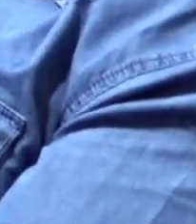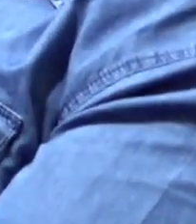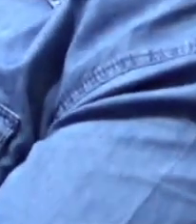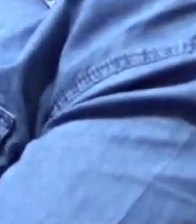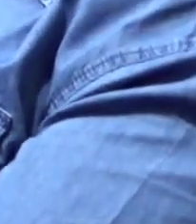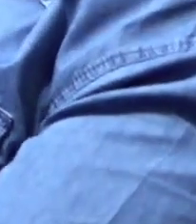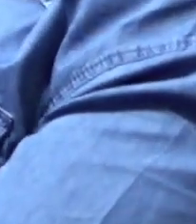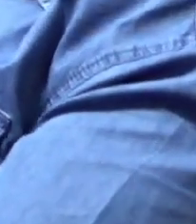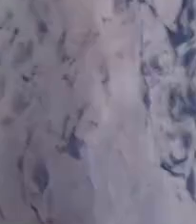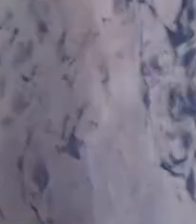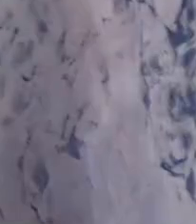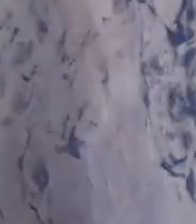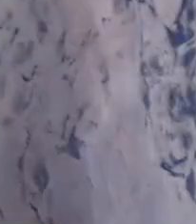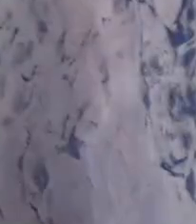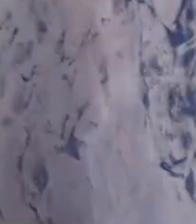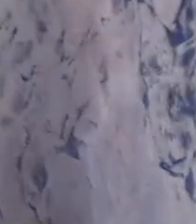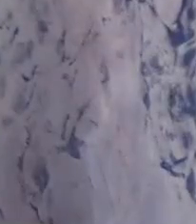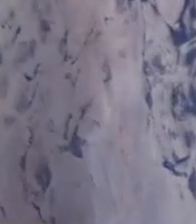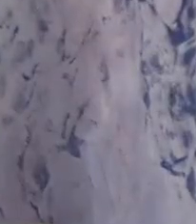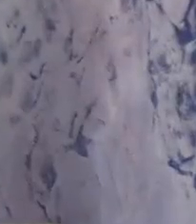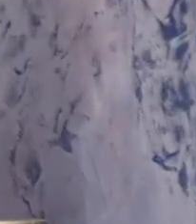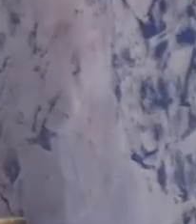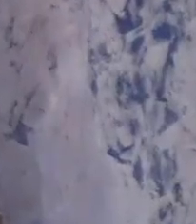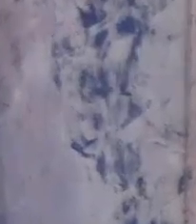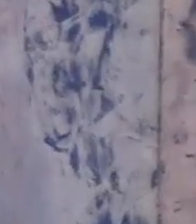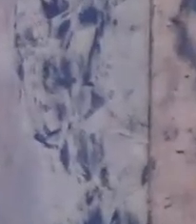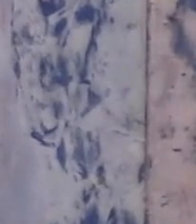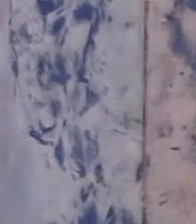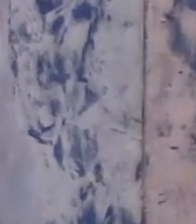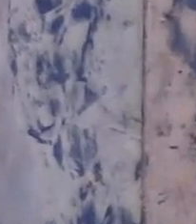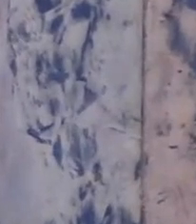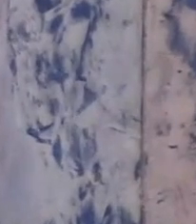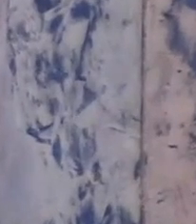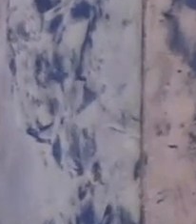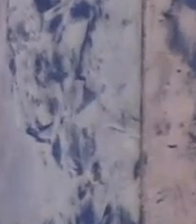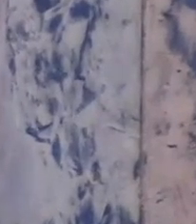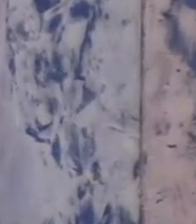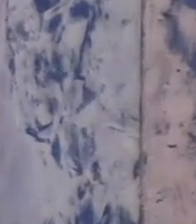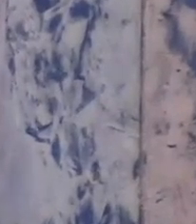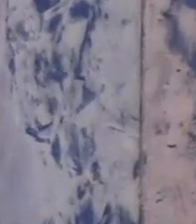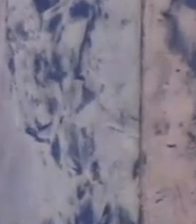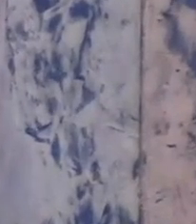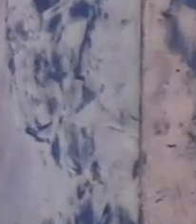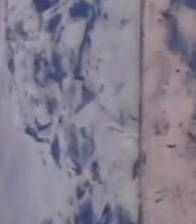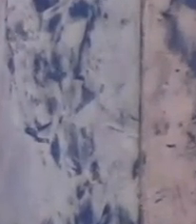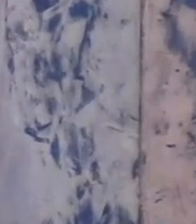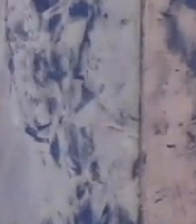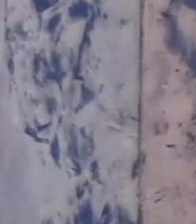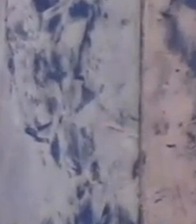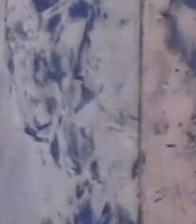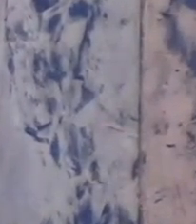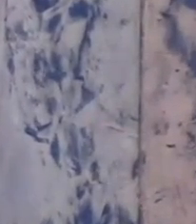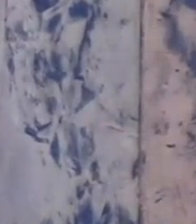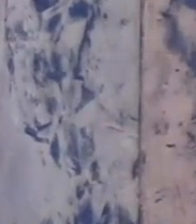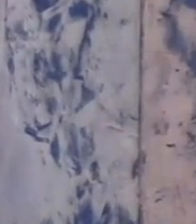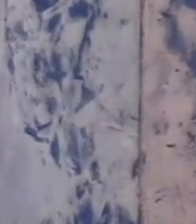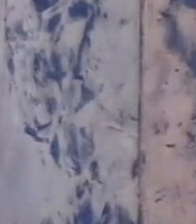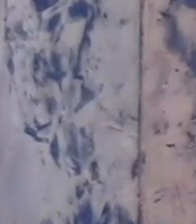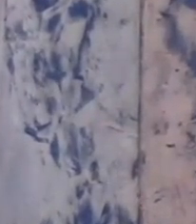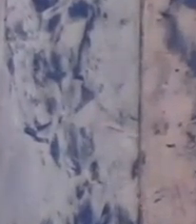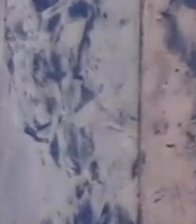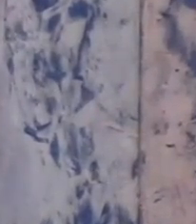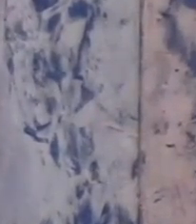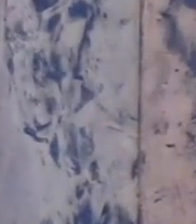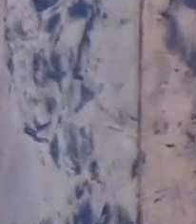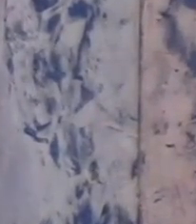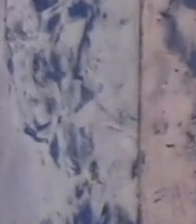set to host major international events and boost Kenya's status as top destination for tourism and business. In fact, it's